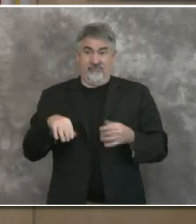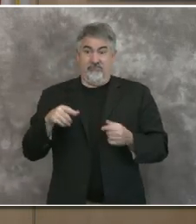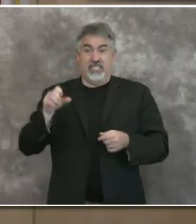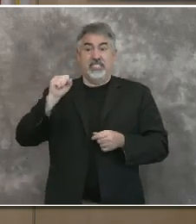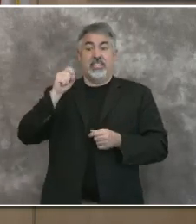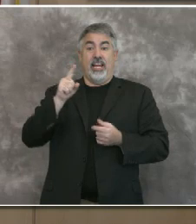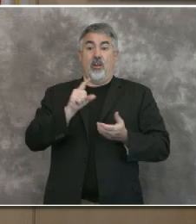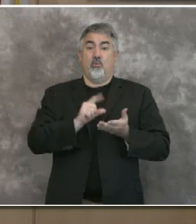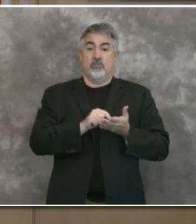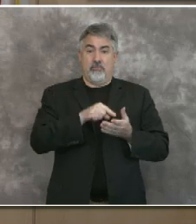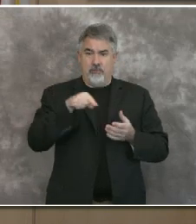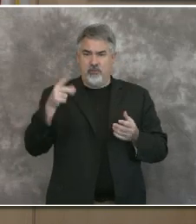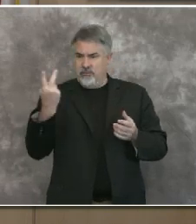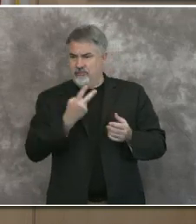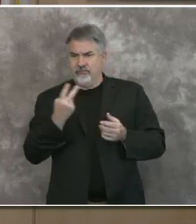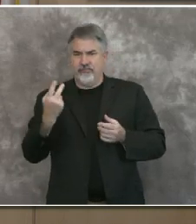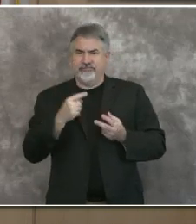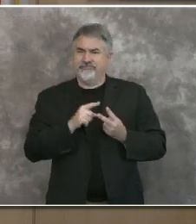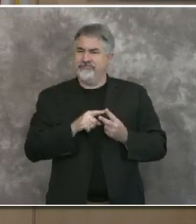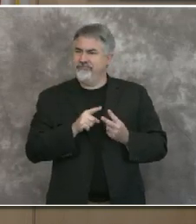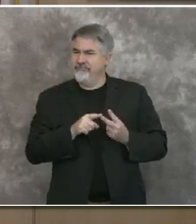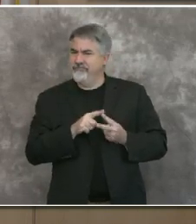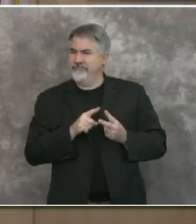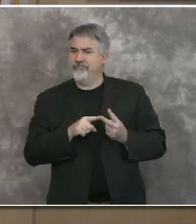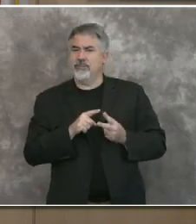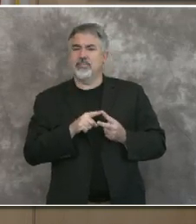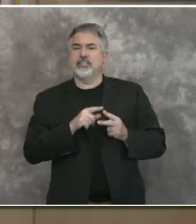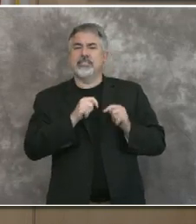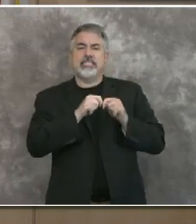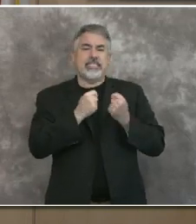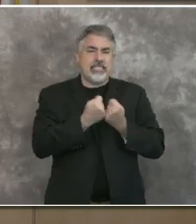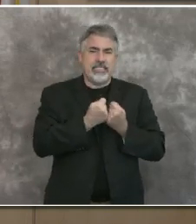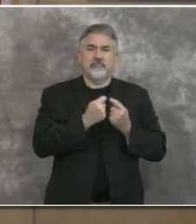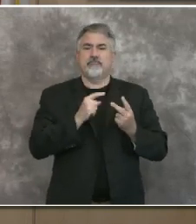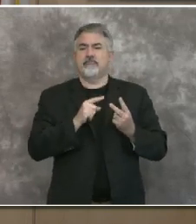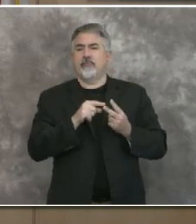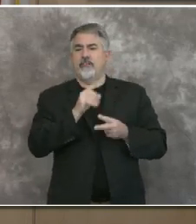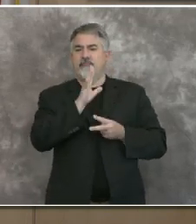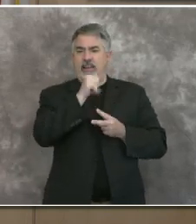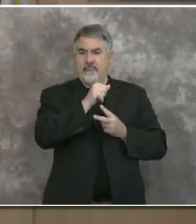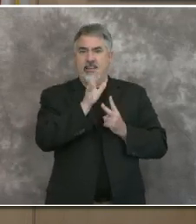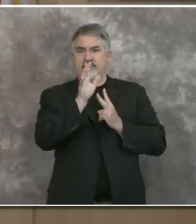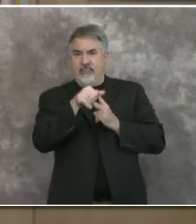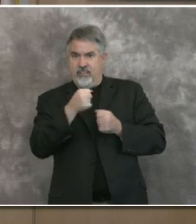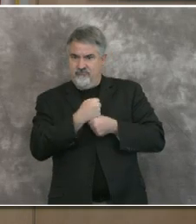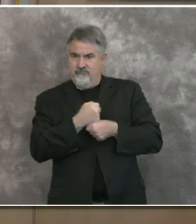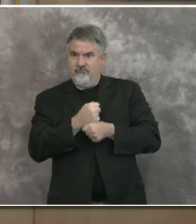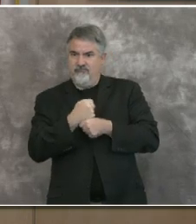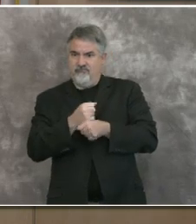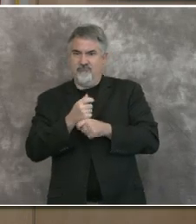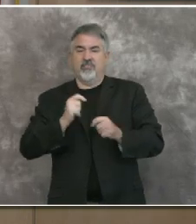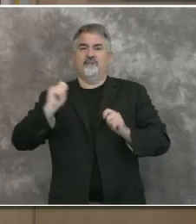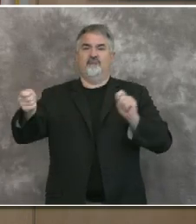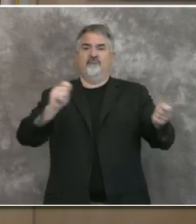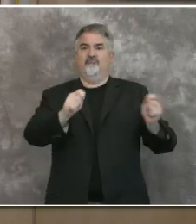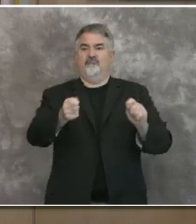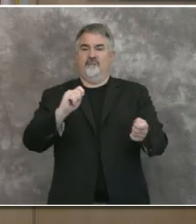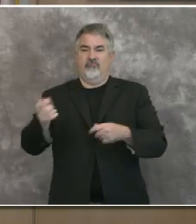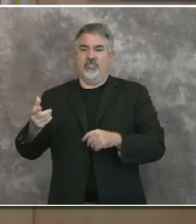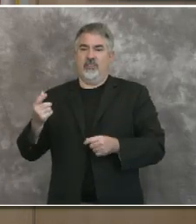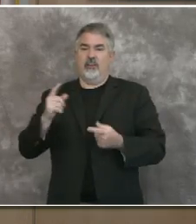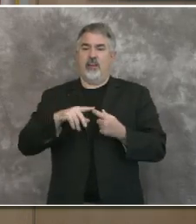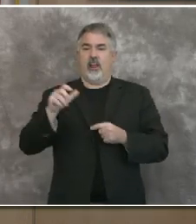Gao and Catherine G., both 13, donated 5,000 masks to, among others, the Alvarado Hospital,